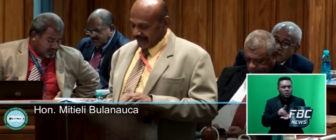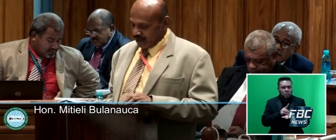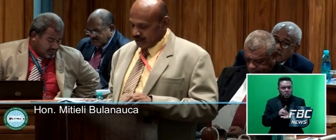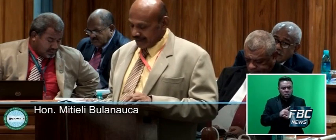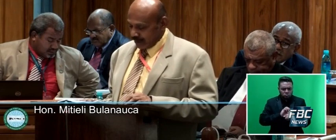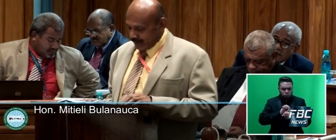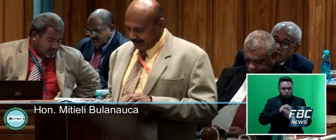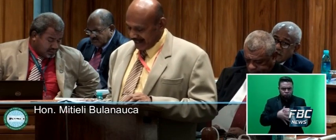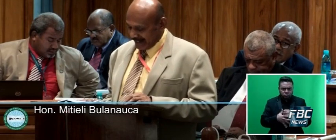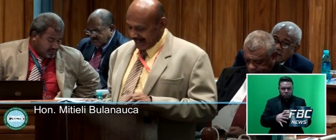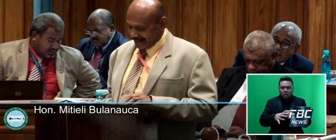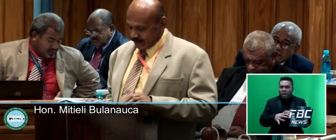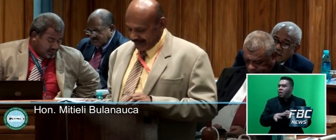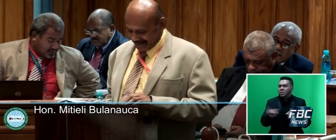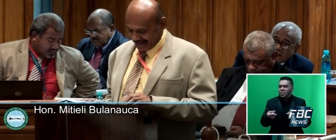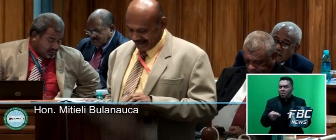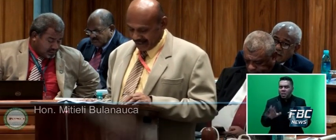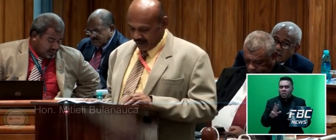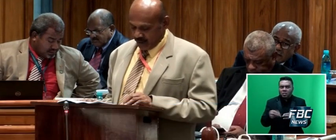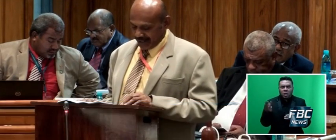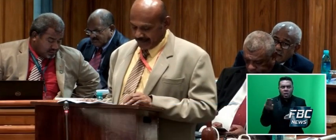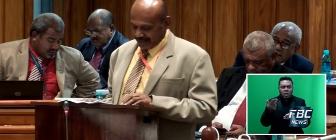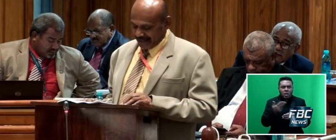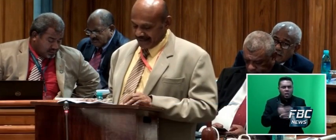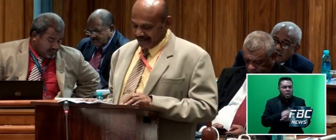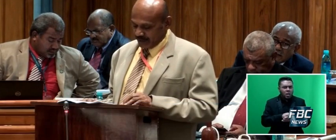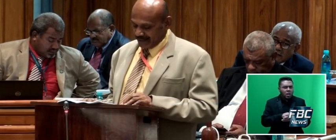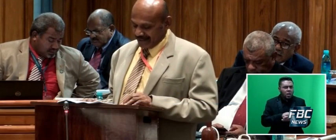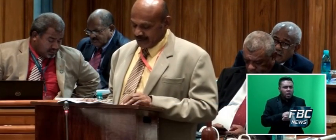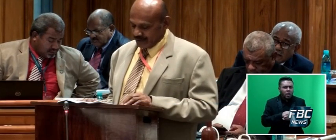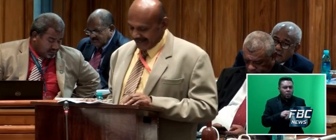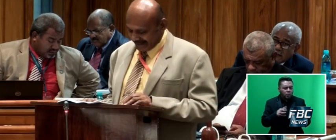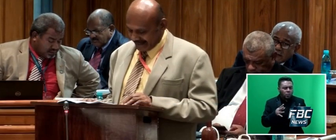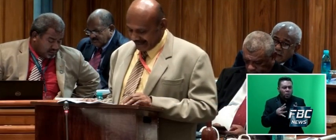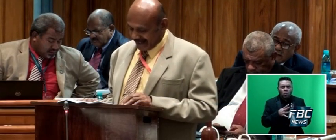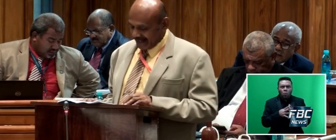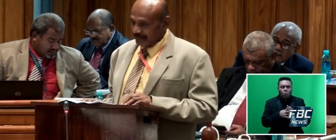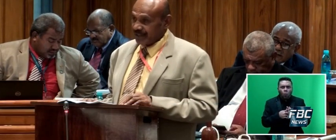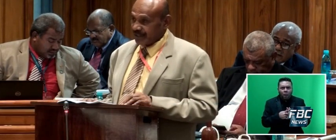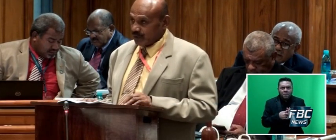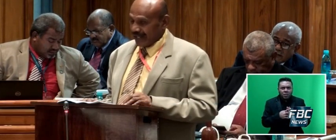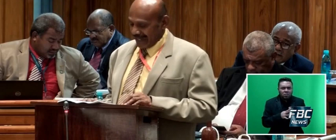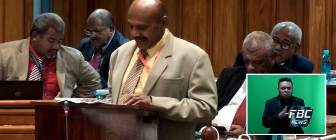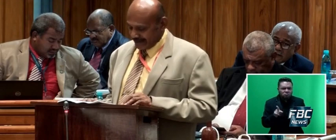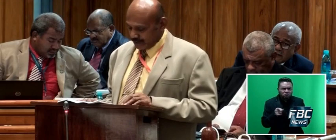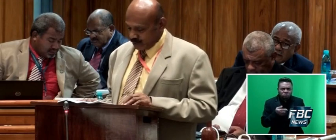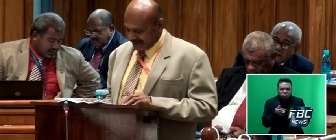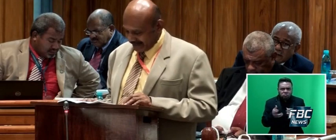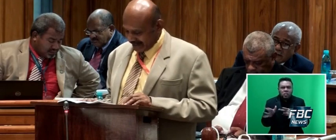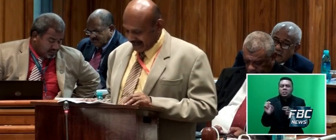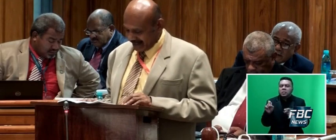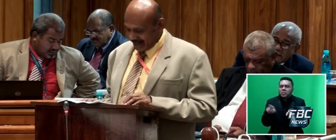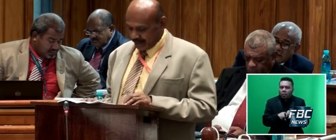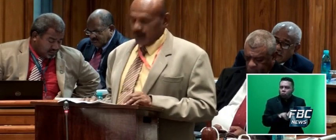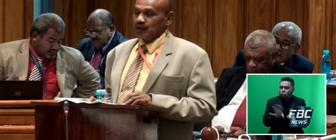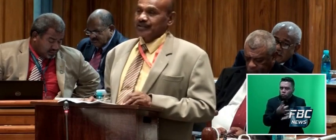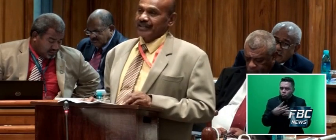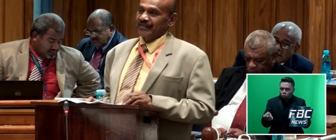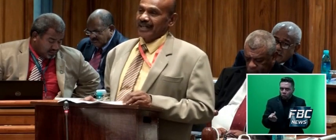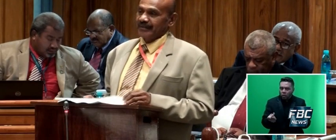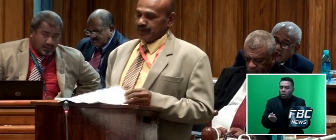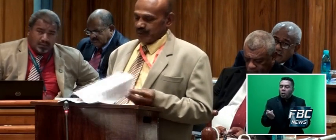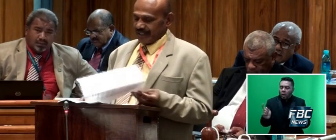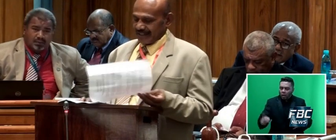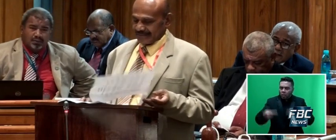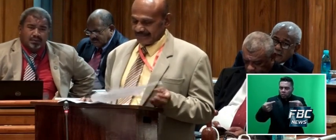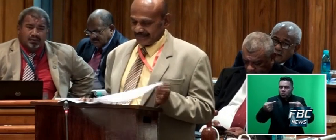a biological weapon against the West or capitalist democratic society, in particular against USA. We also suffer